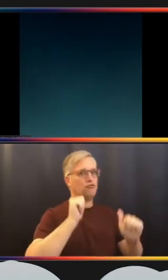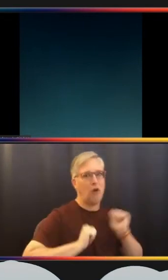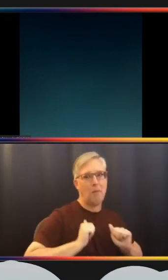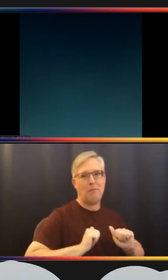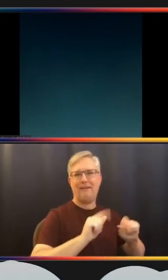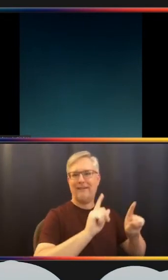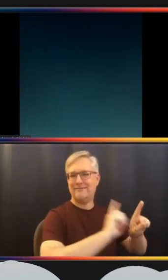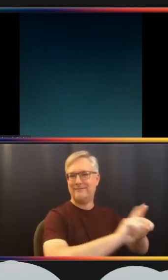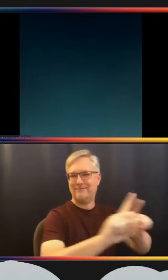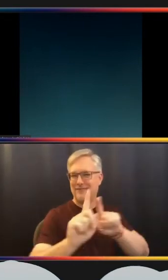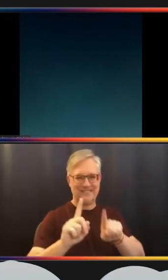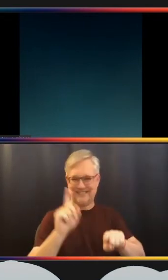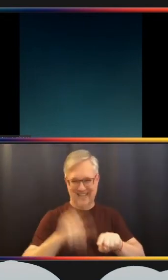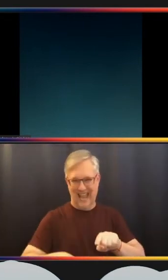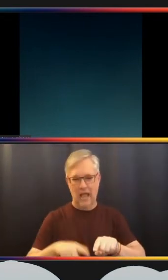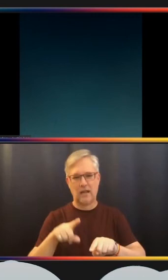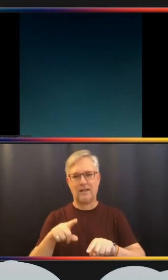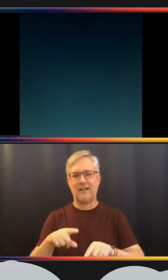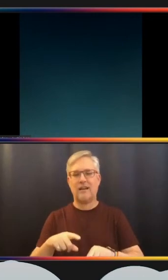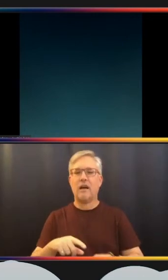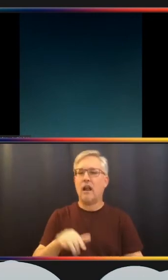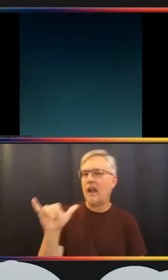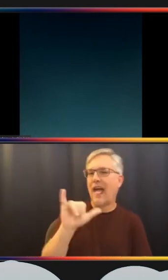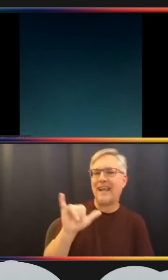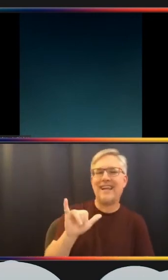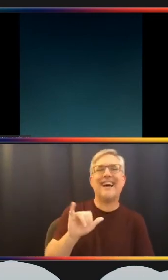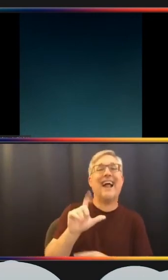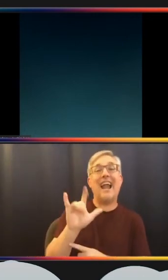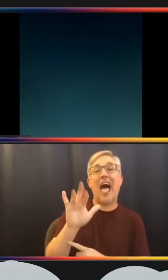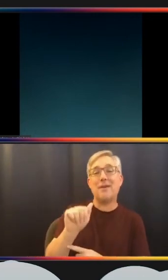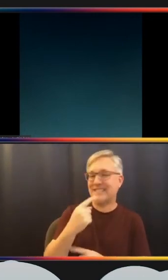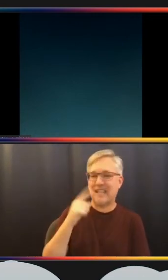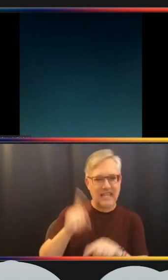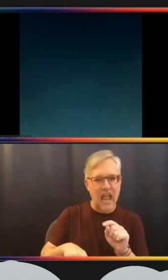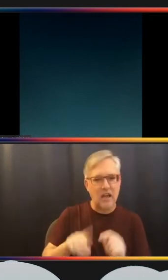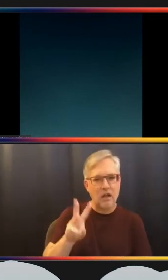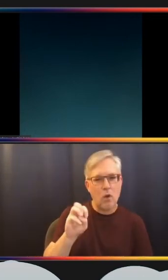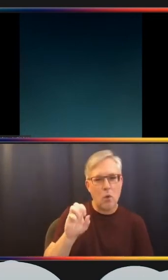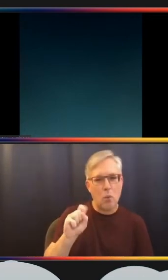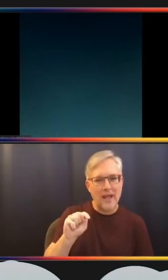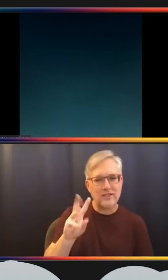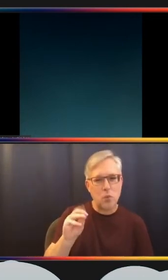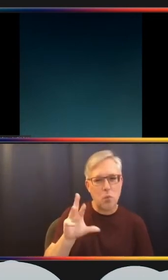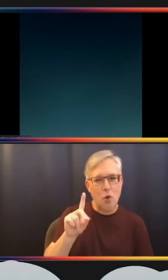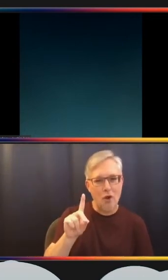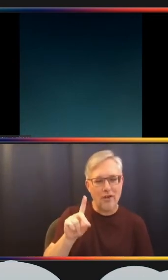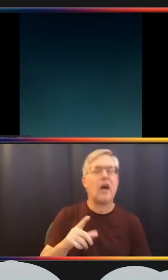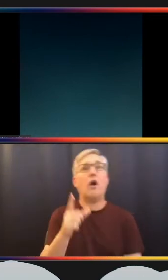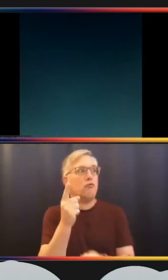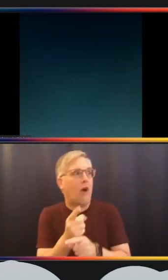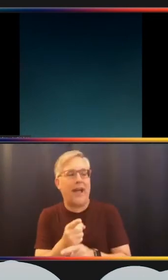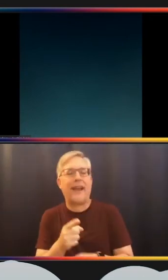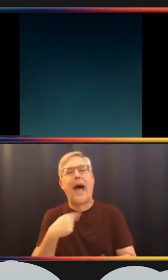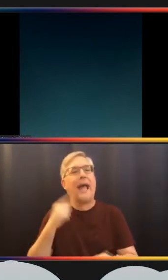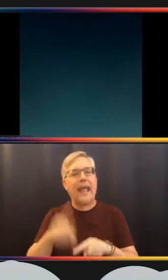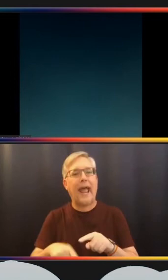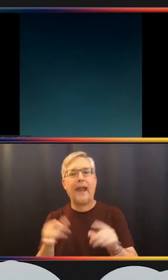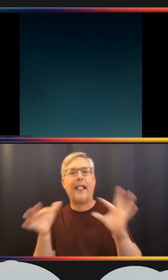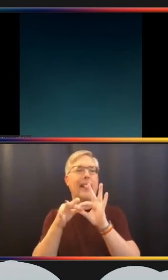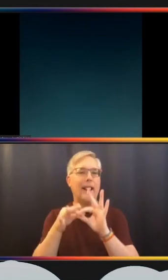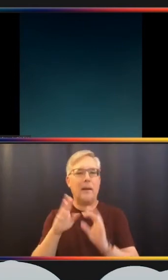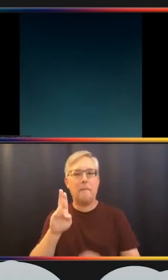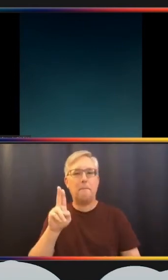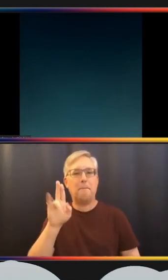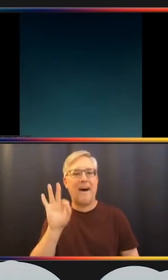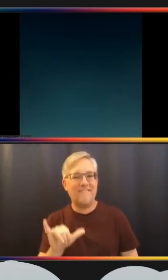sense. You're like, I don't want to go Westworld. Could you imagine? Like, I'm like, Buffy, it just makes no sense. I think